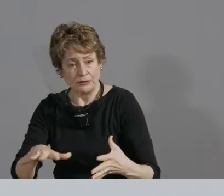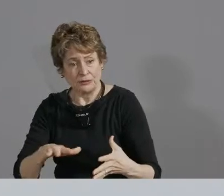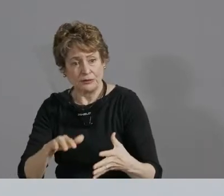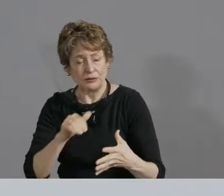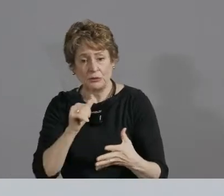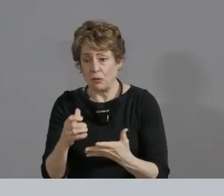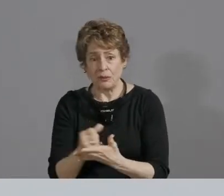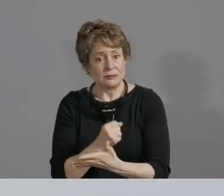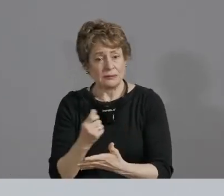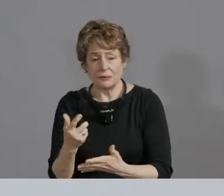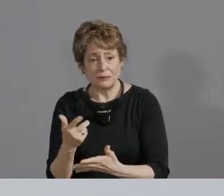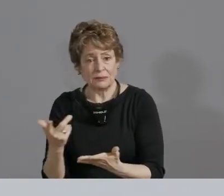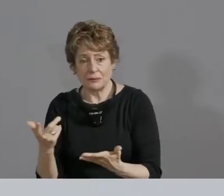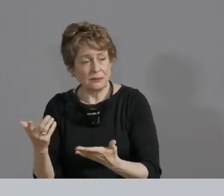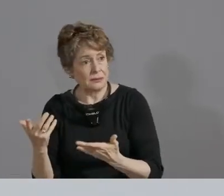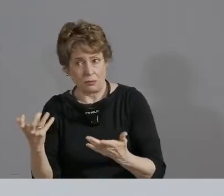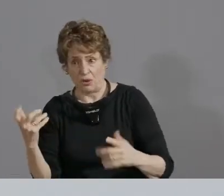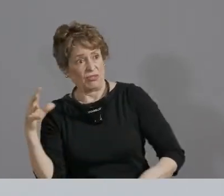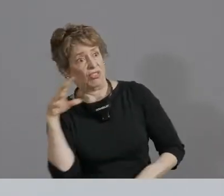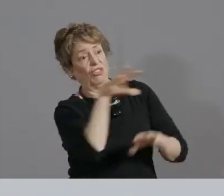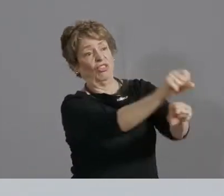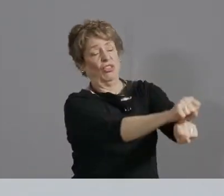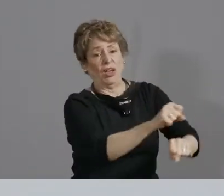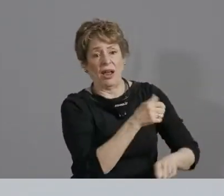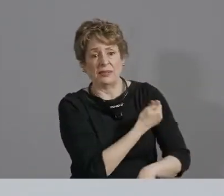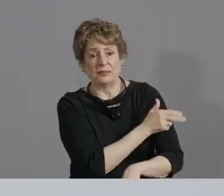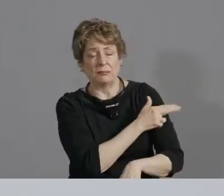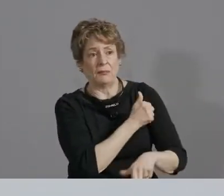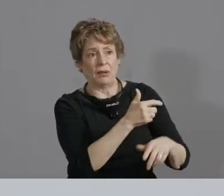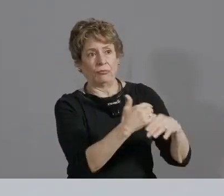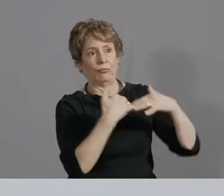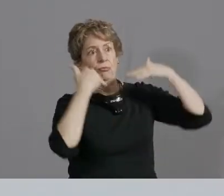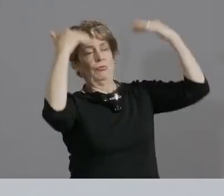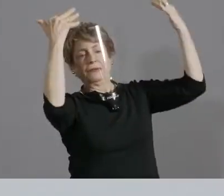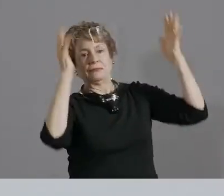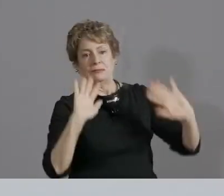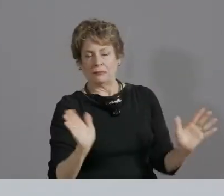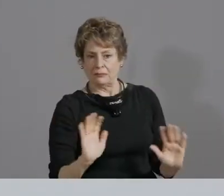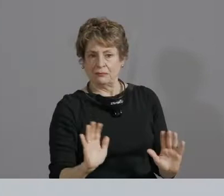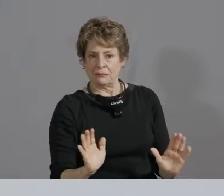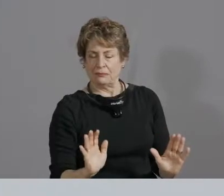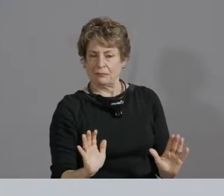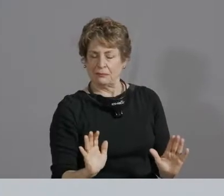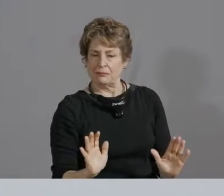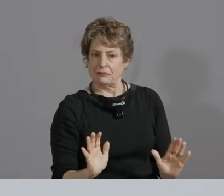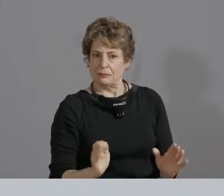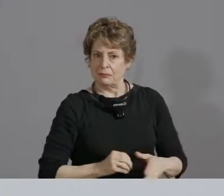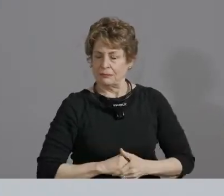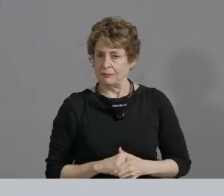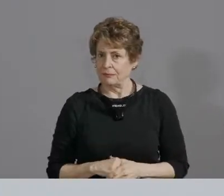our community is protected, because they still can spread and become infected with COVID.